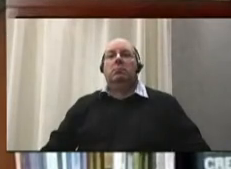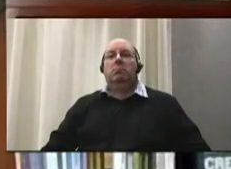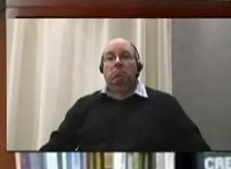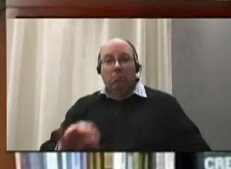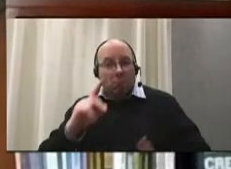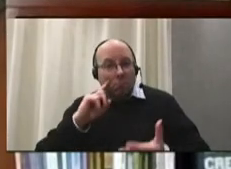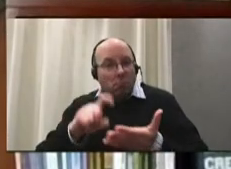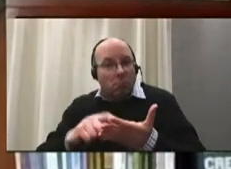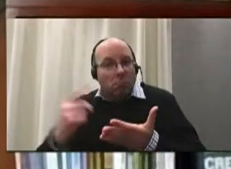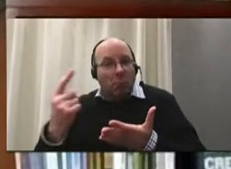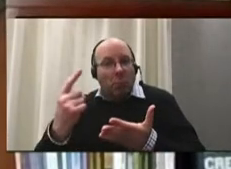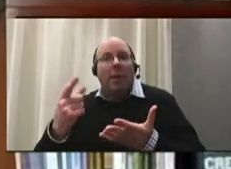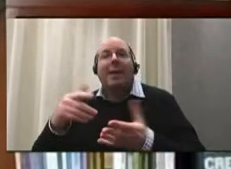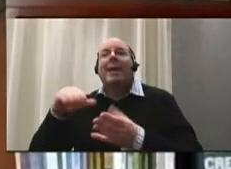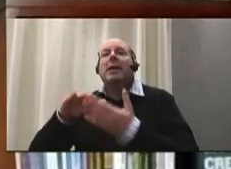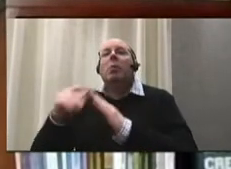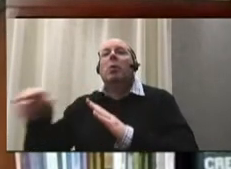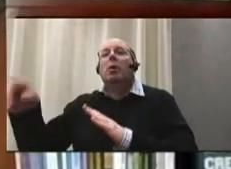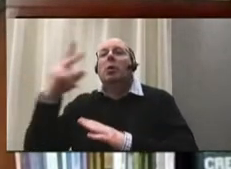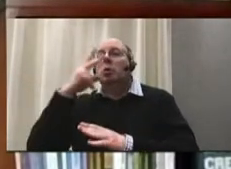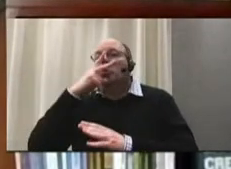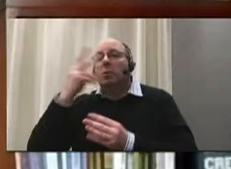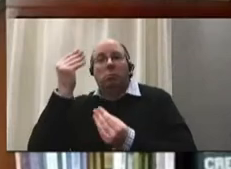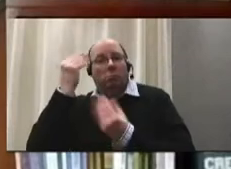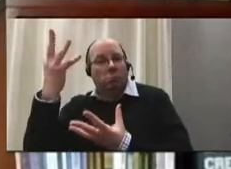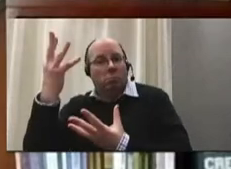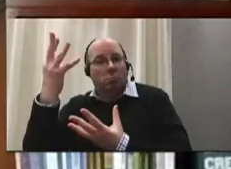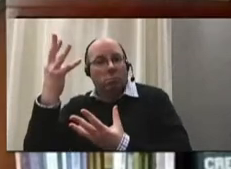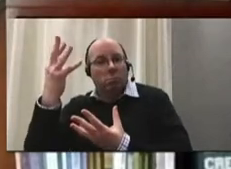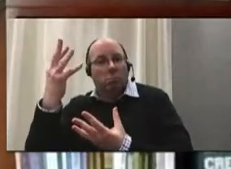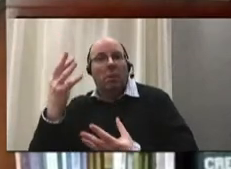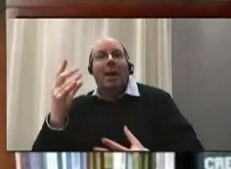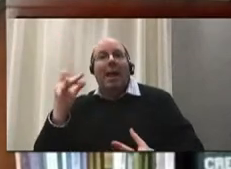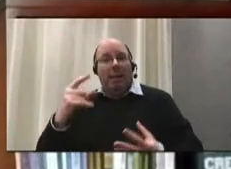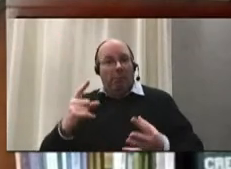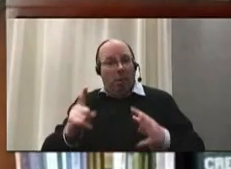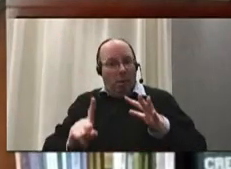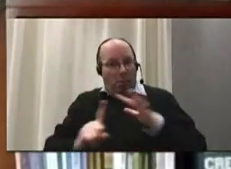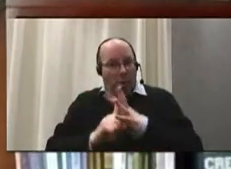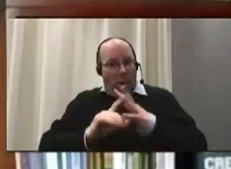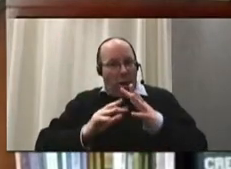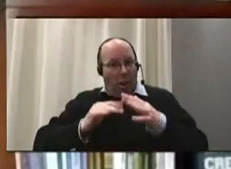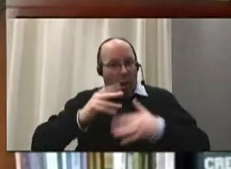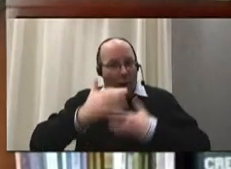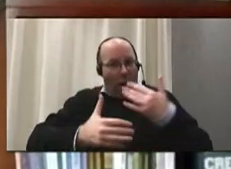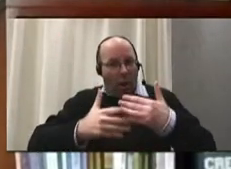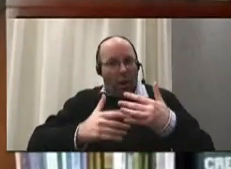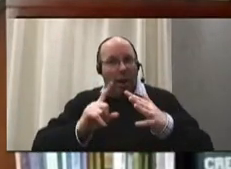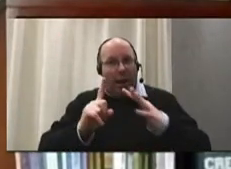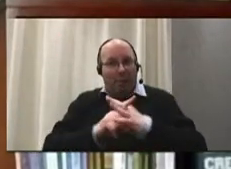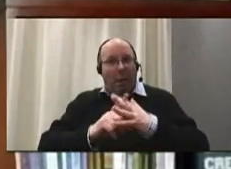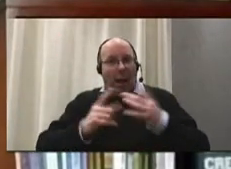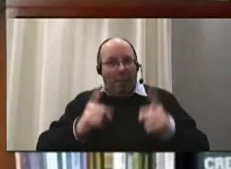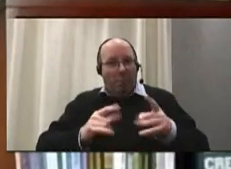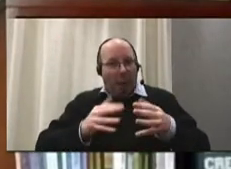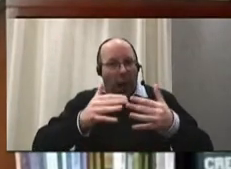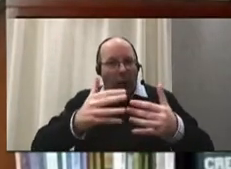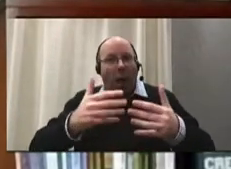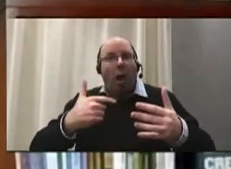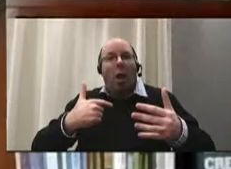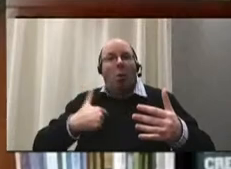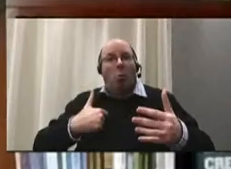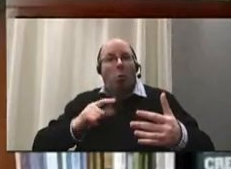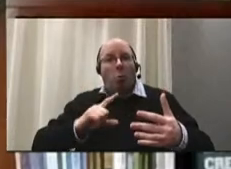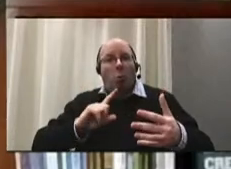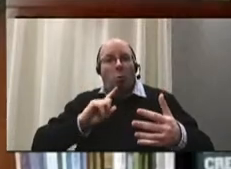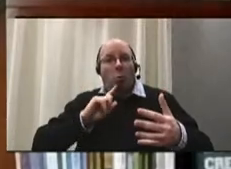get ahead of an issue when it's already happening and then we're reacting to it. So I say that because it begs the question,